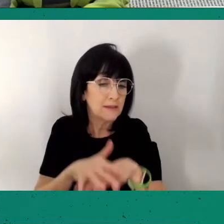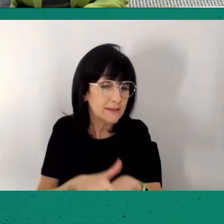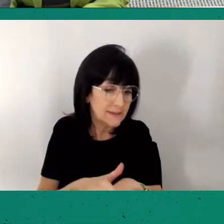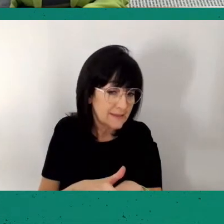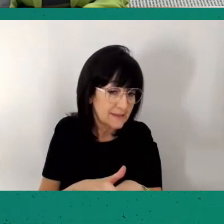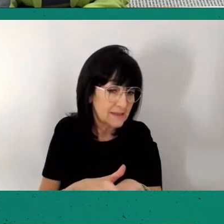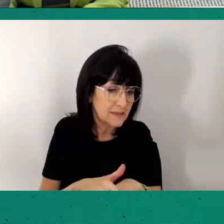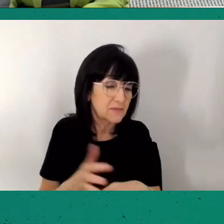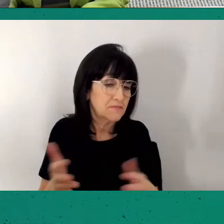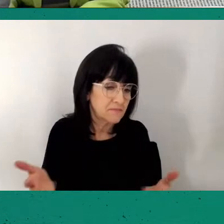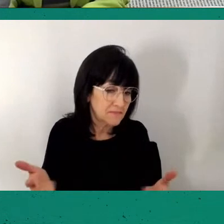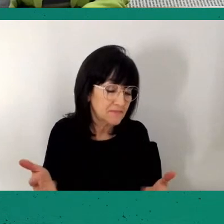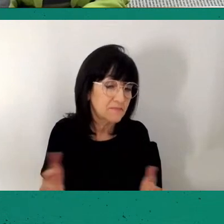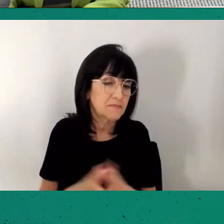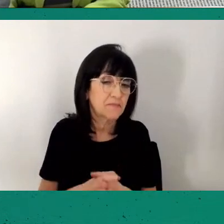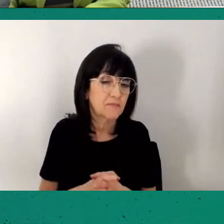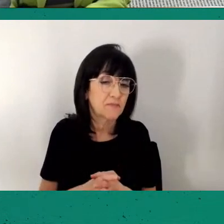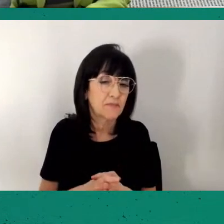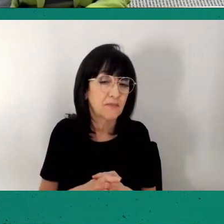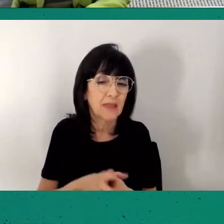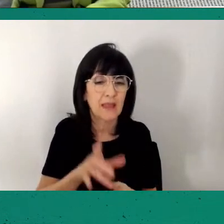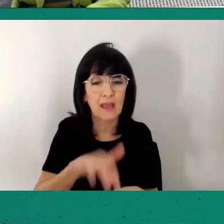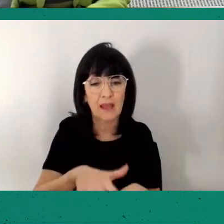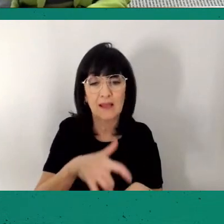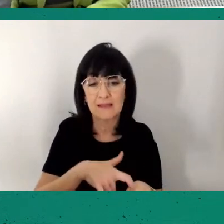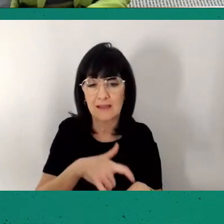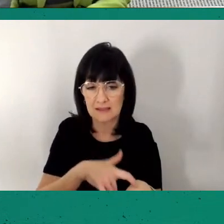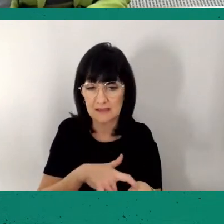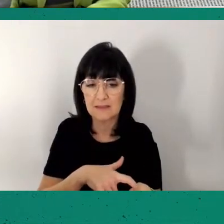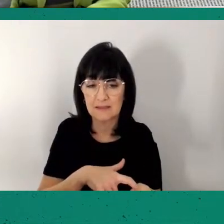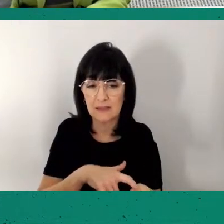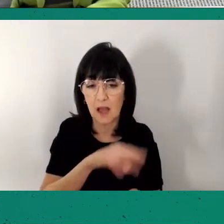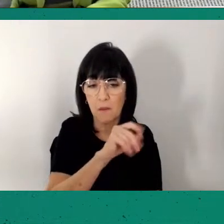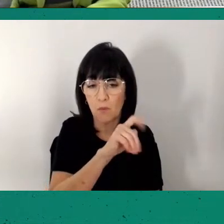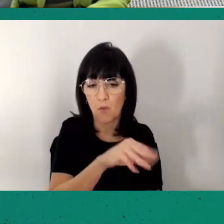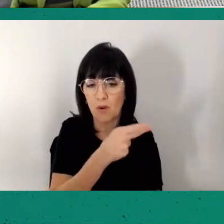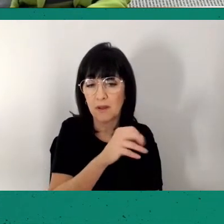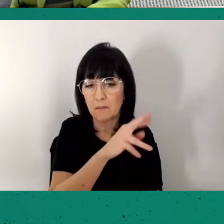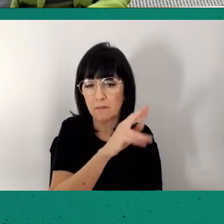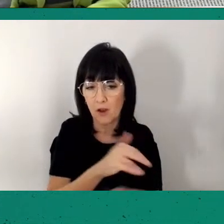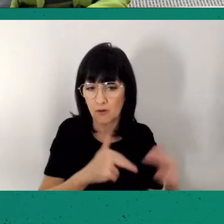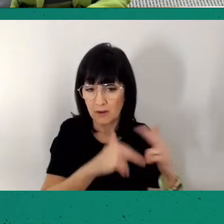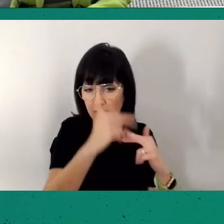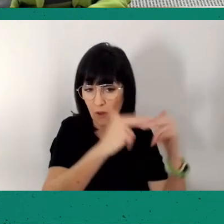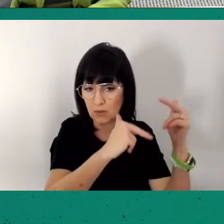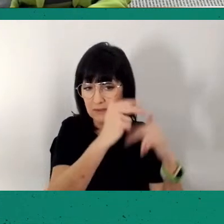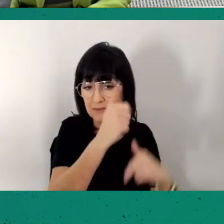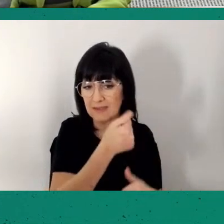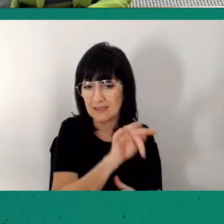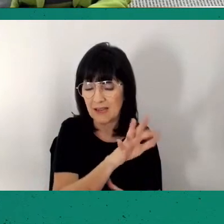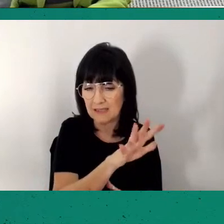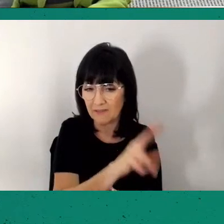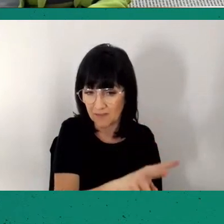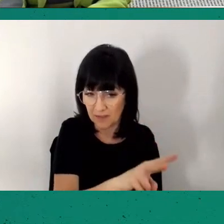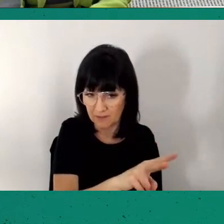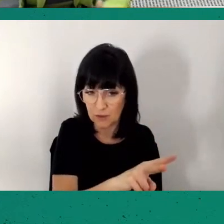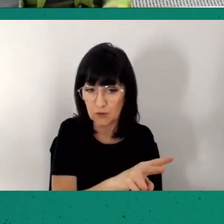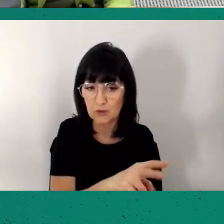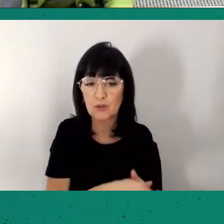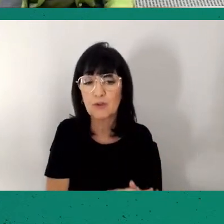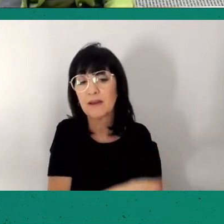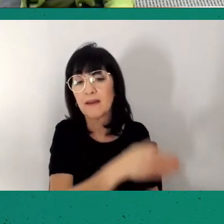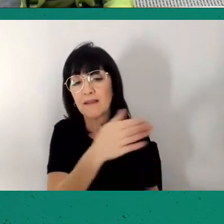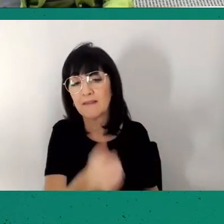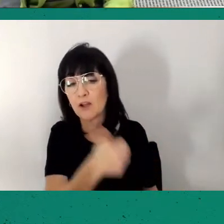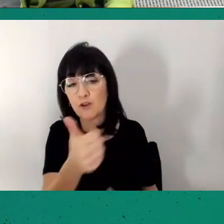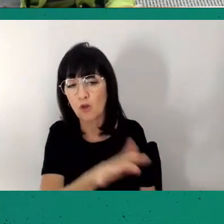at that time, William Henry had also been built in 1952 and Lewis L. Redding also in 1953.